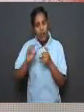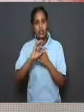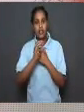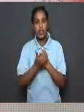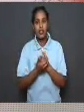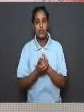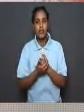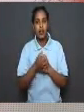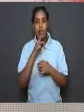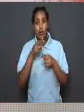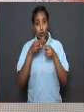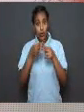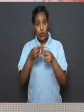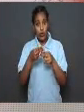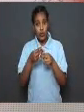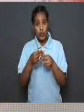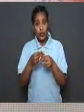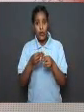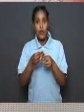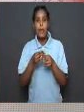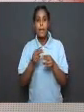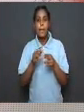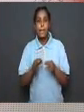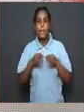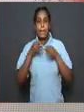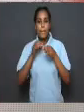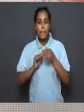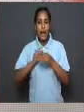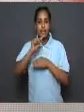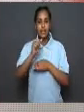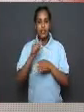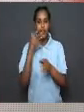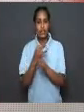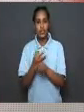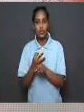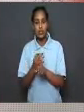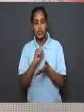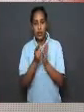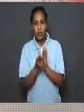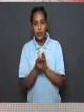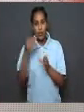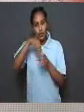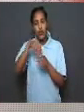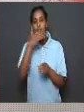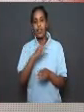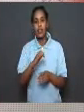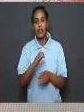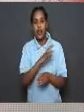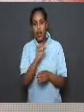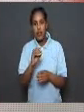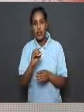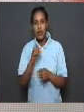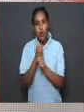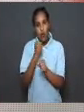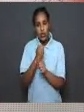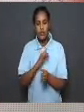final state are called path functions. Examples include heat